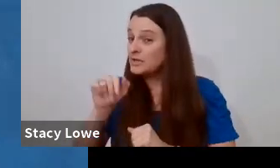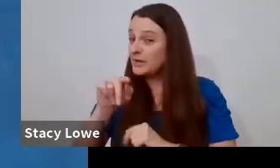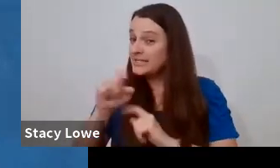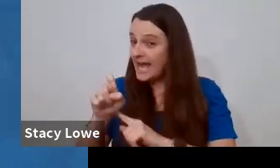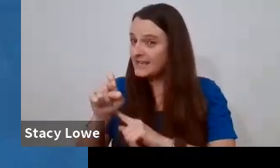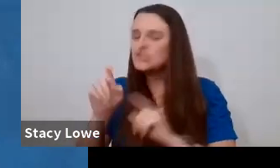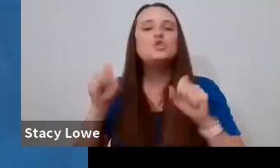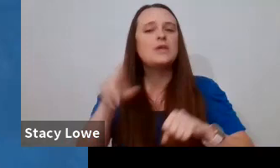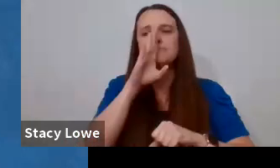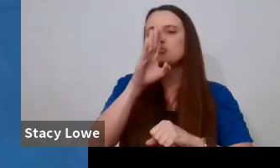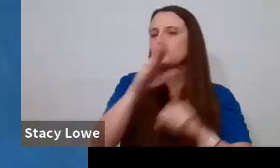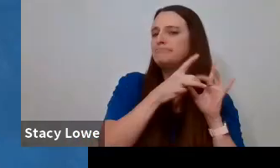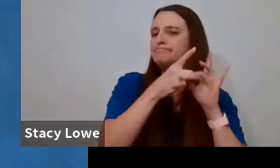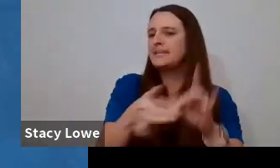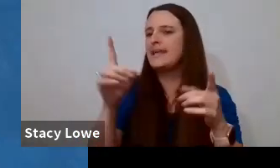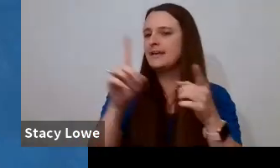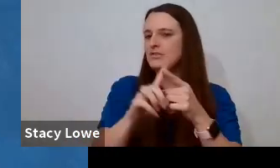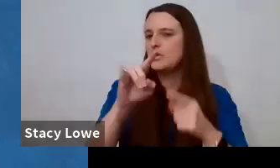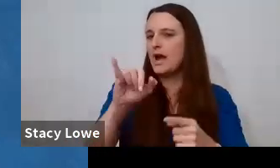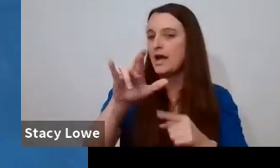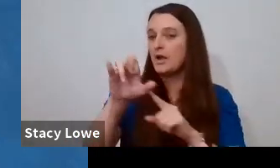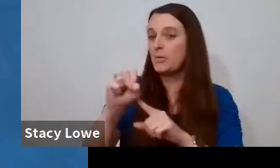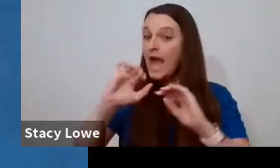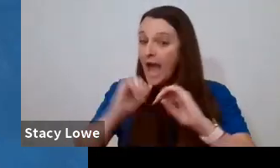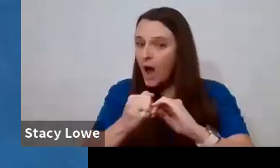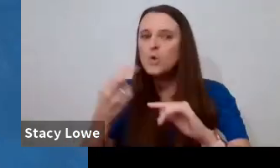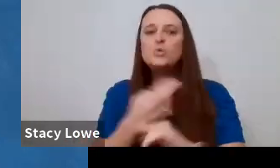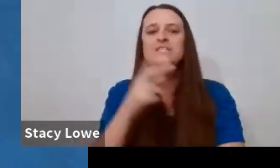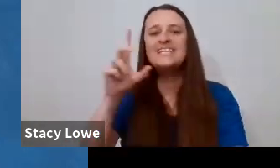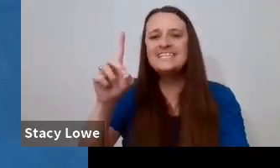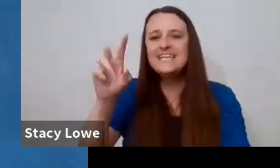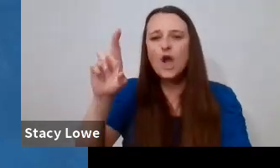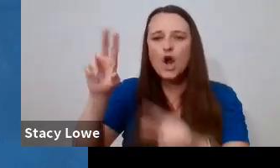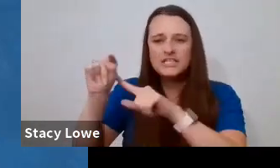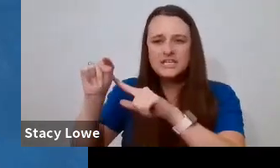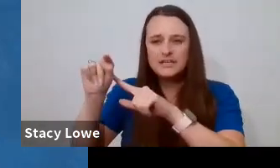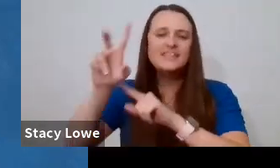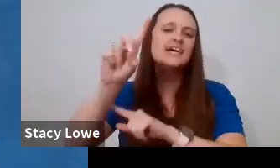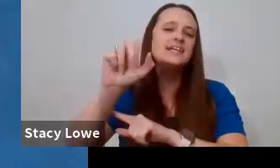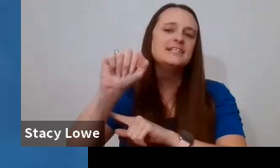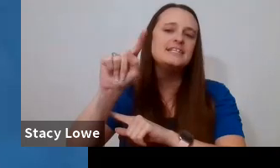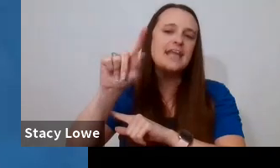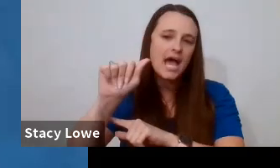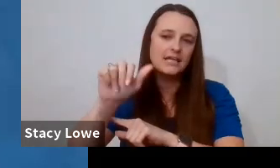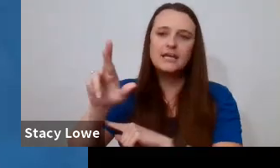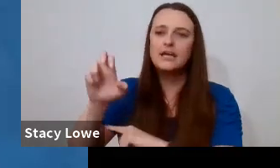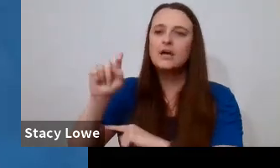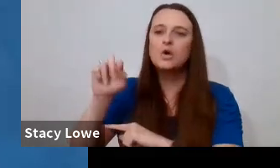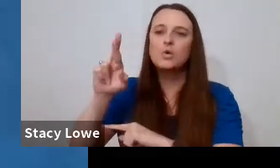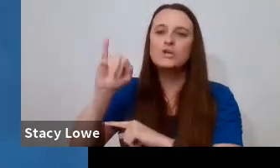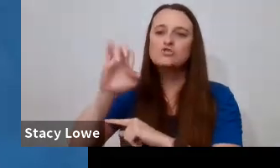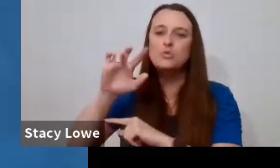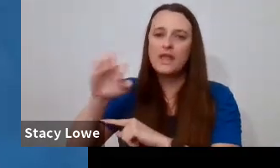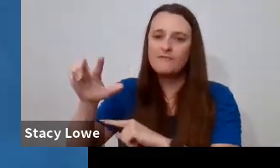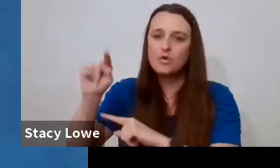link directly to the IRS using the DRT or data retrieval tool. You may also